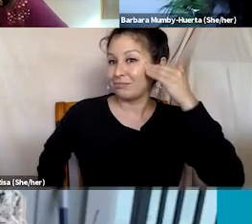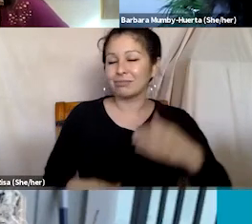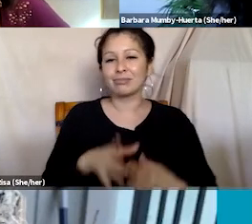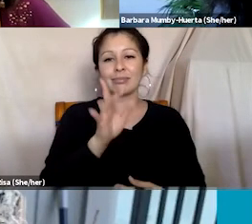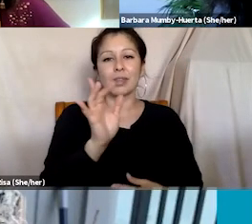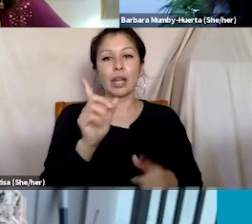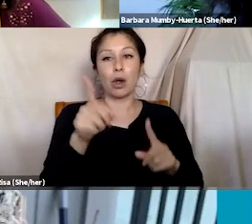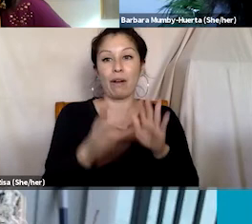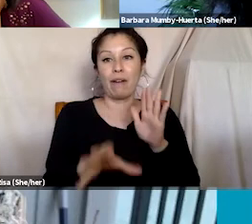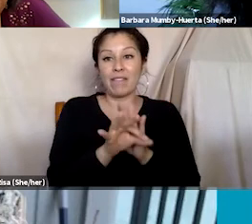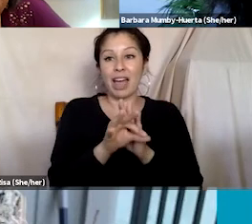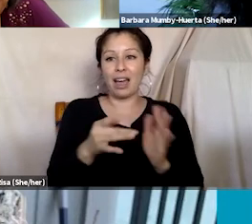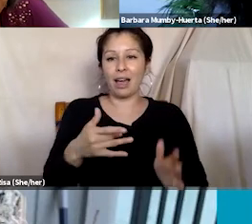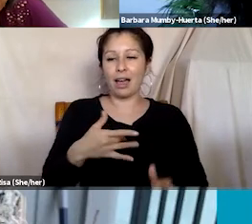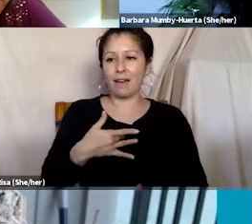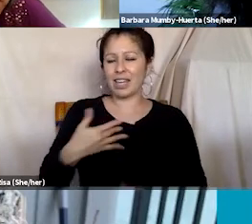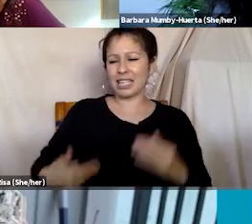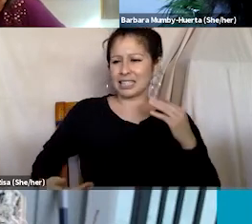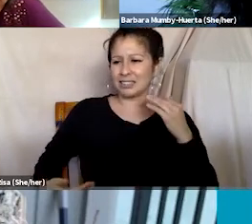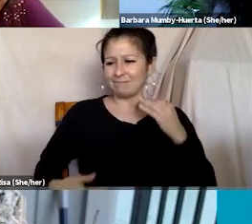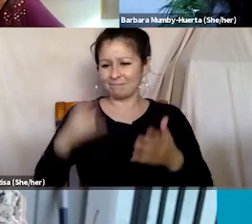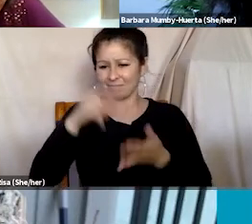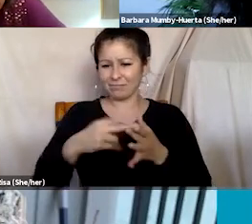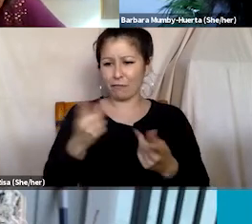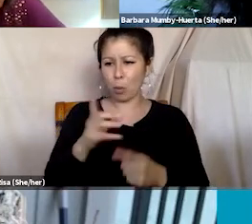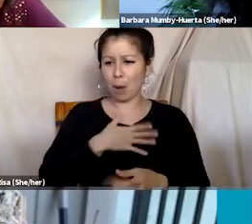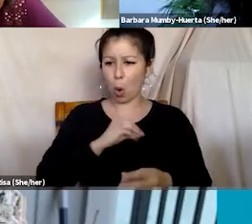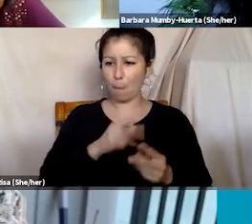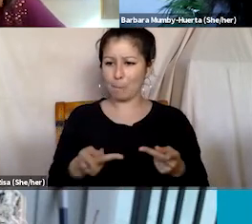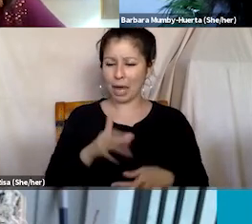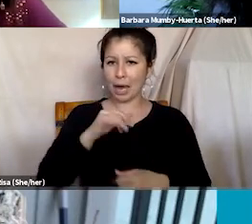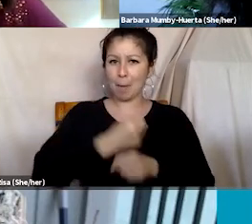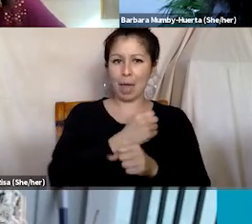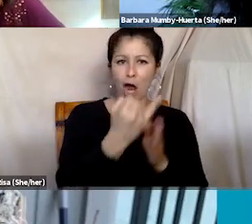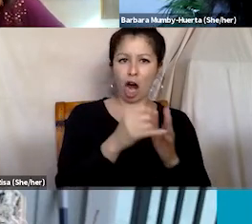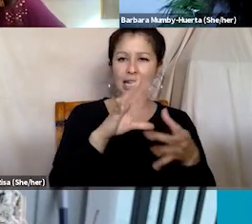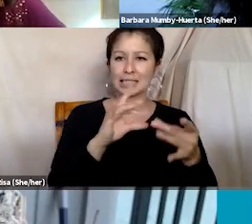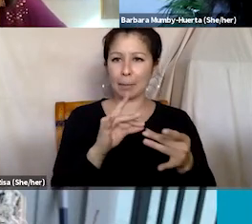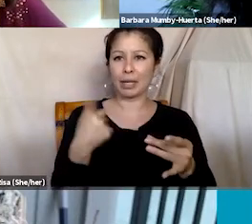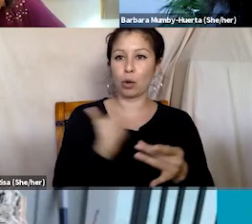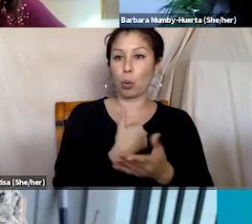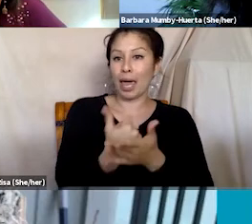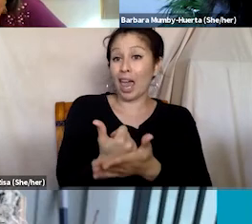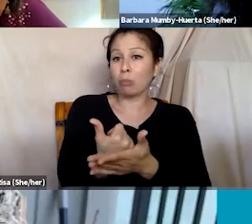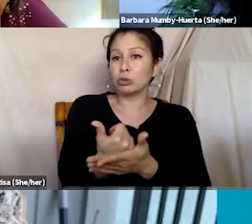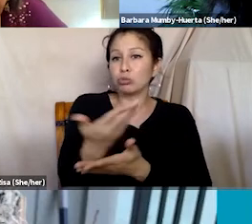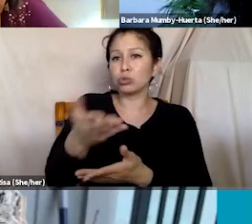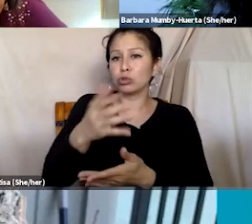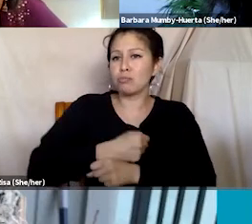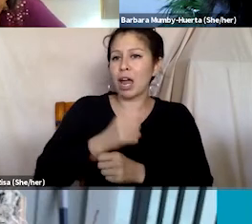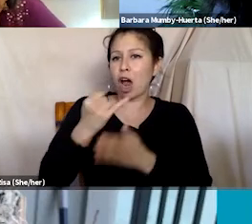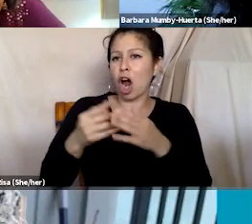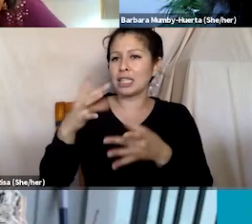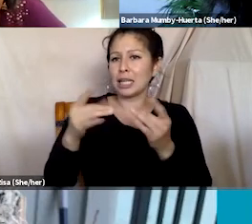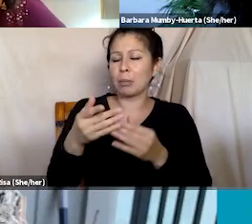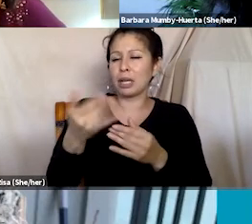is once you find out what your intention is for your place of your own, and you create your art statement, and we help you do it as much as you want